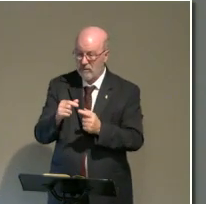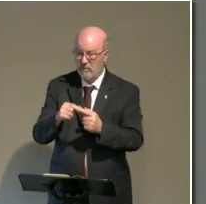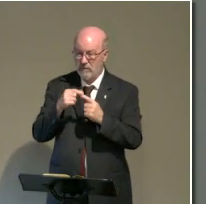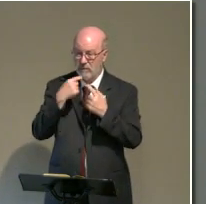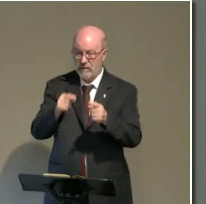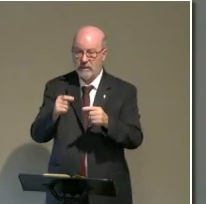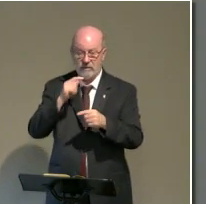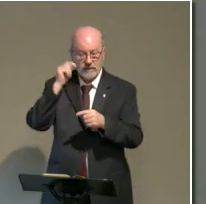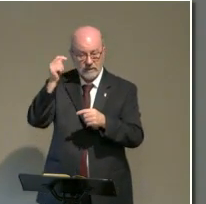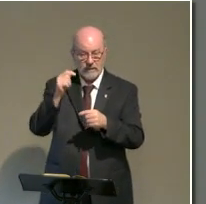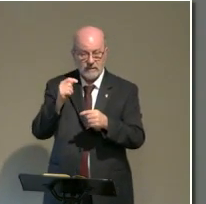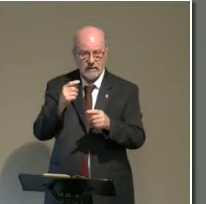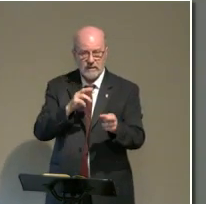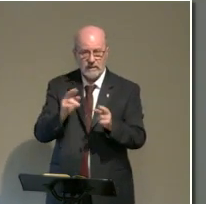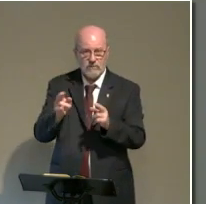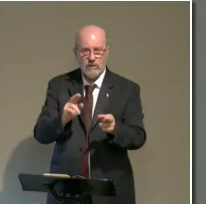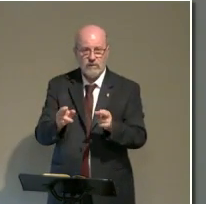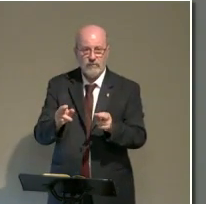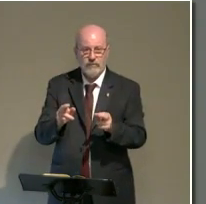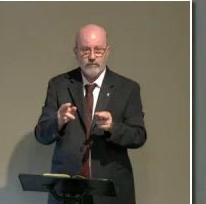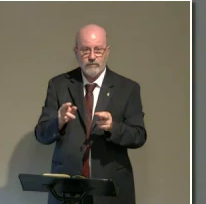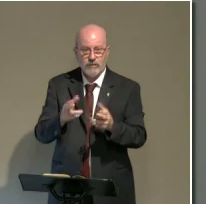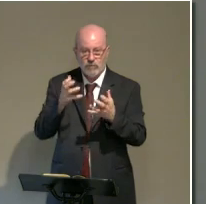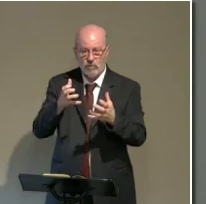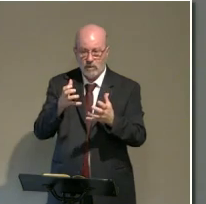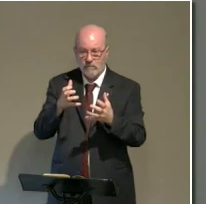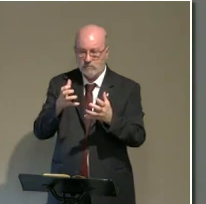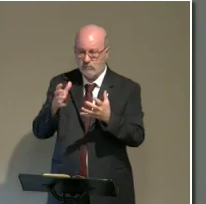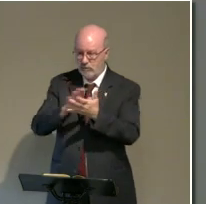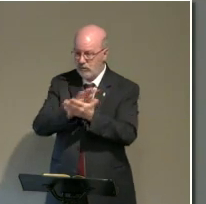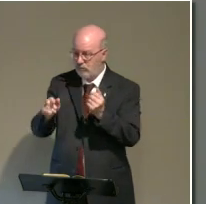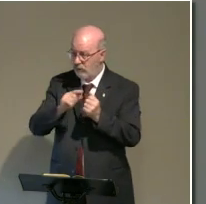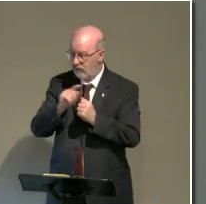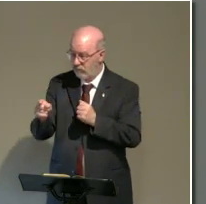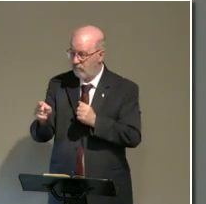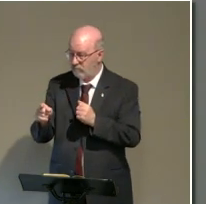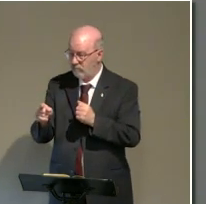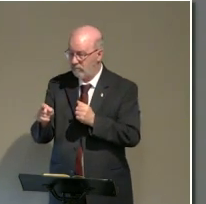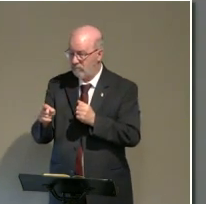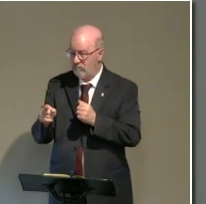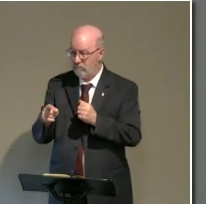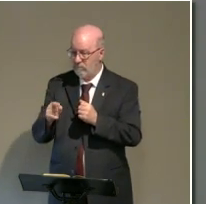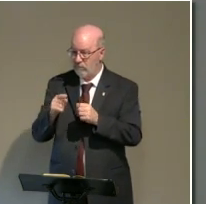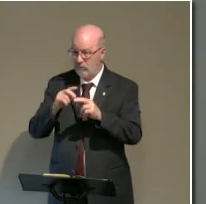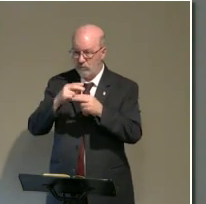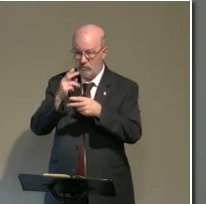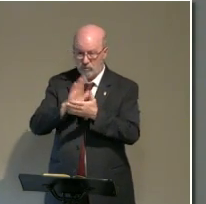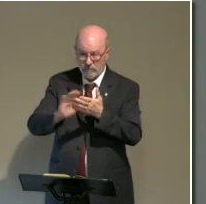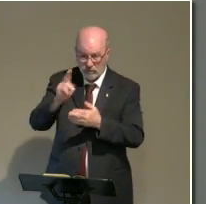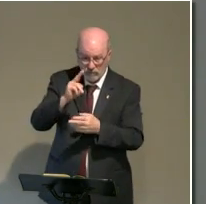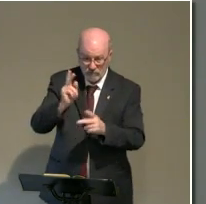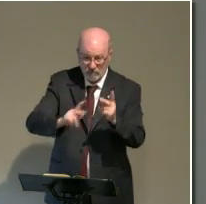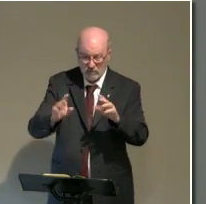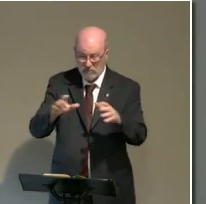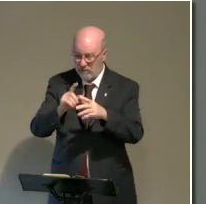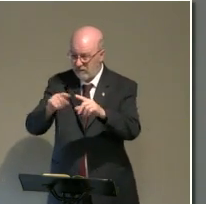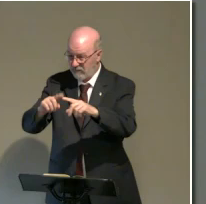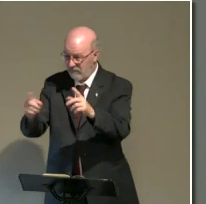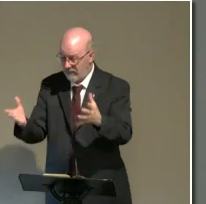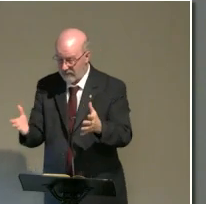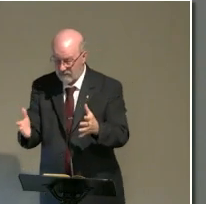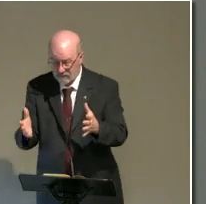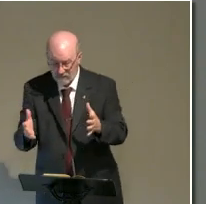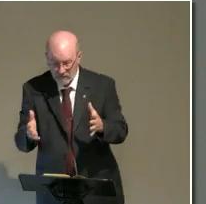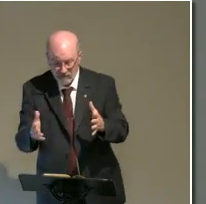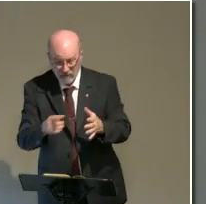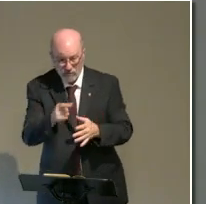tell the teens all the time, get ready, because they're going to want to take you down. You're going to be in the universities and everybody's doing this, that, and the other.